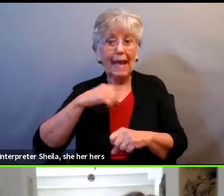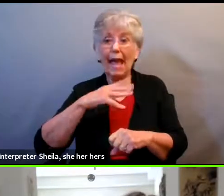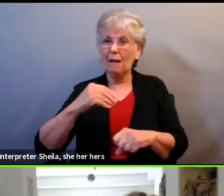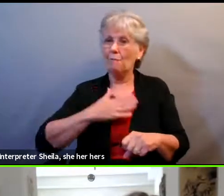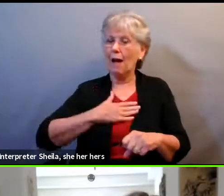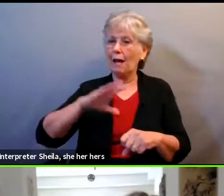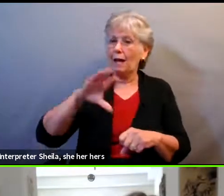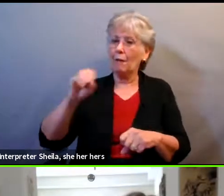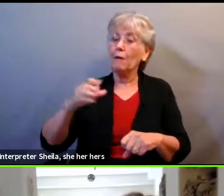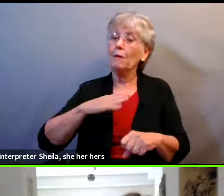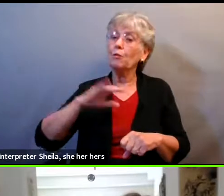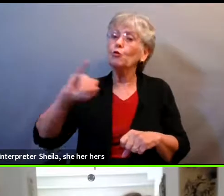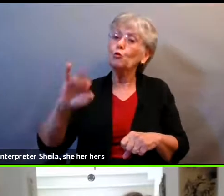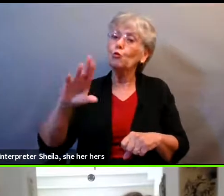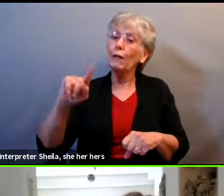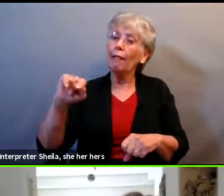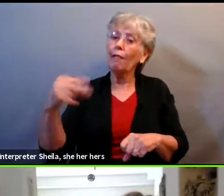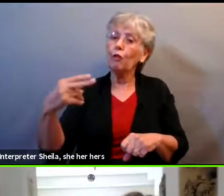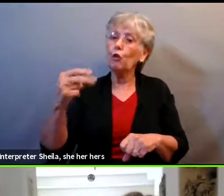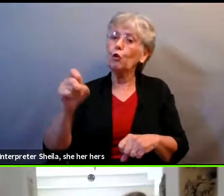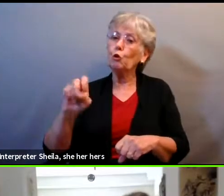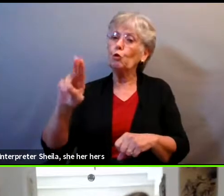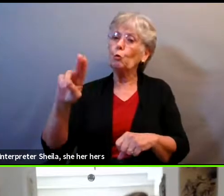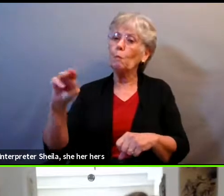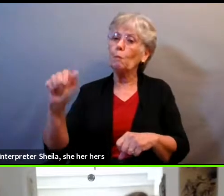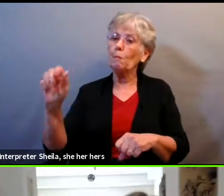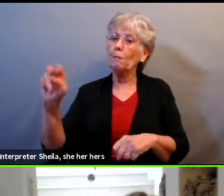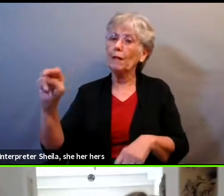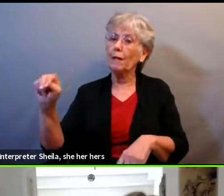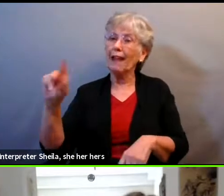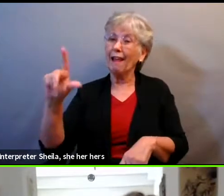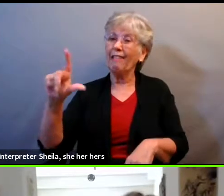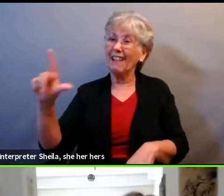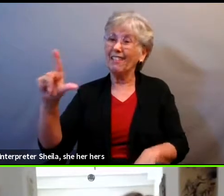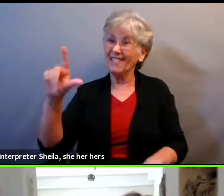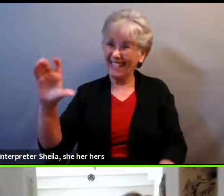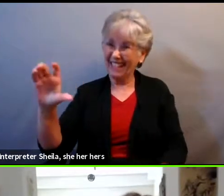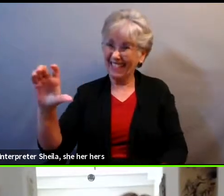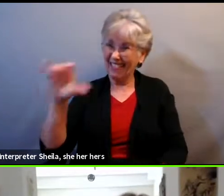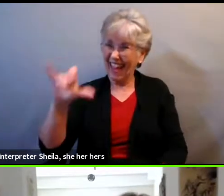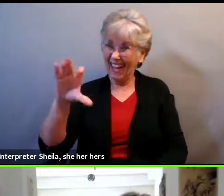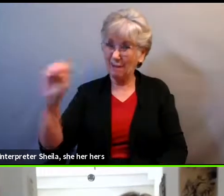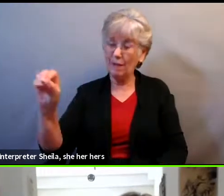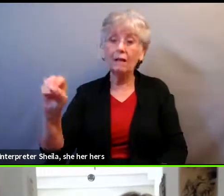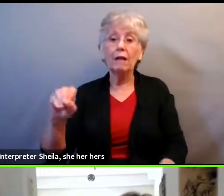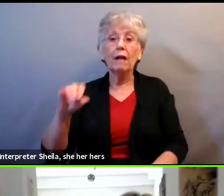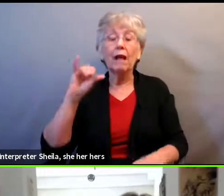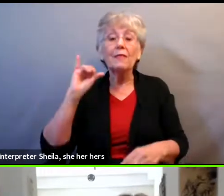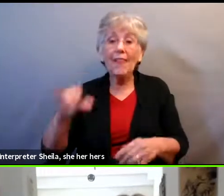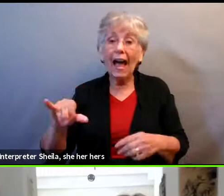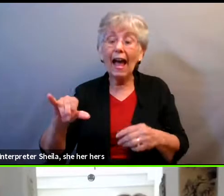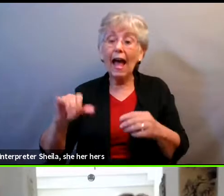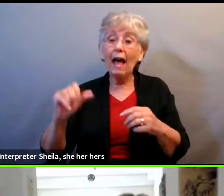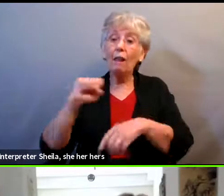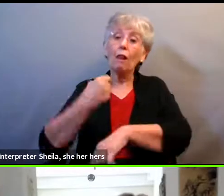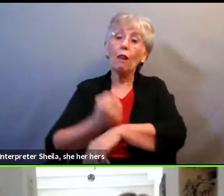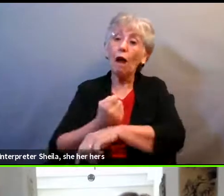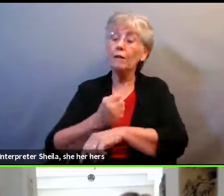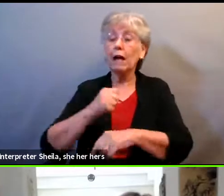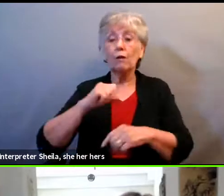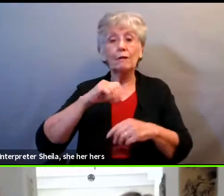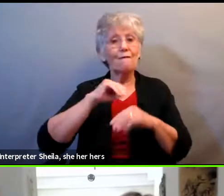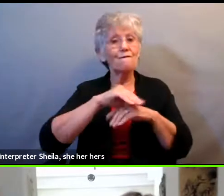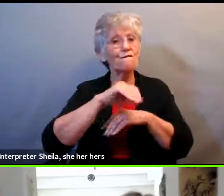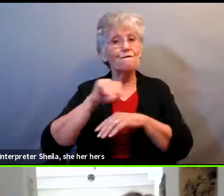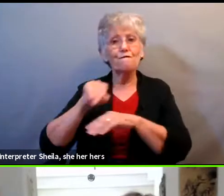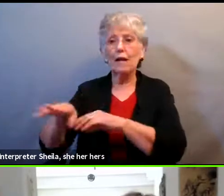Heumann LLC, and it was affecting both of those people as far as, you